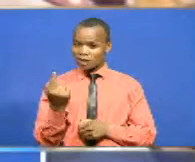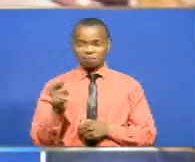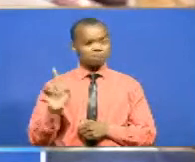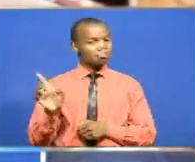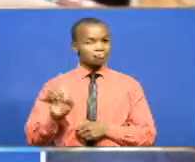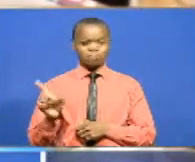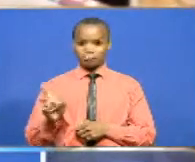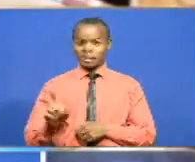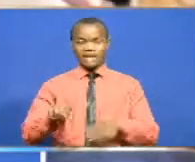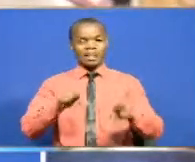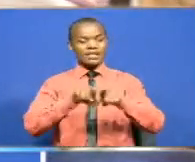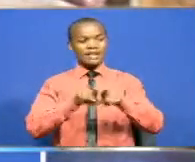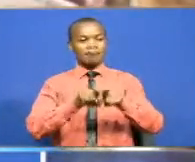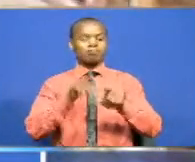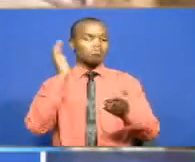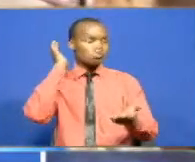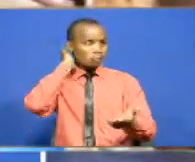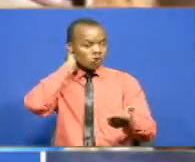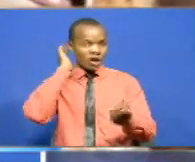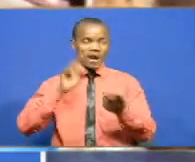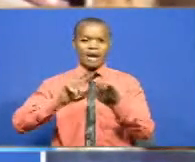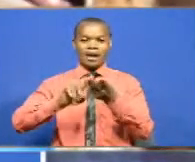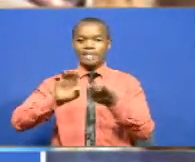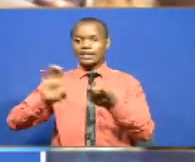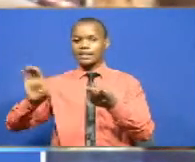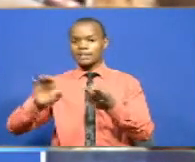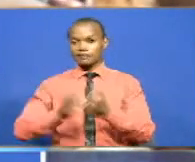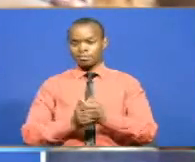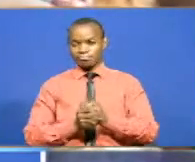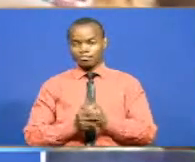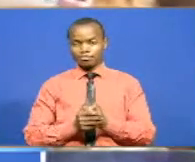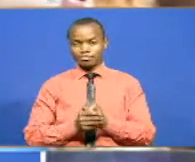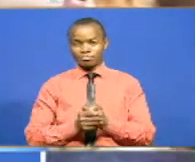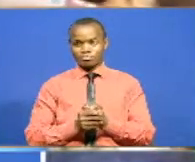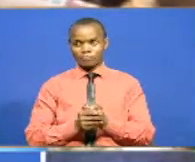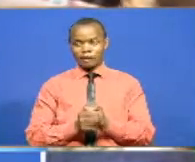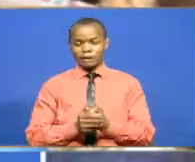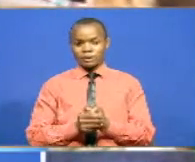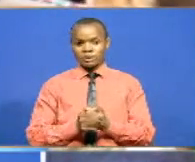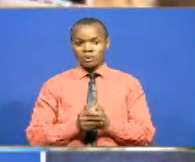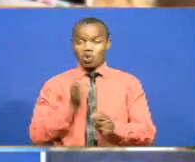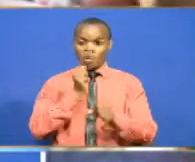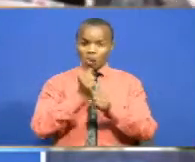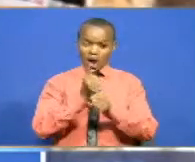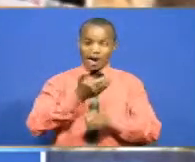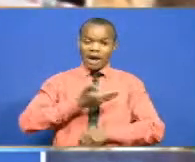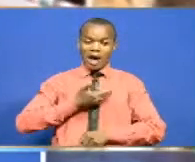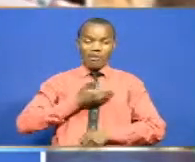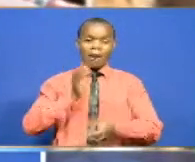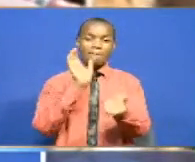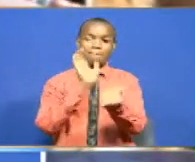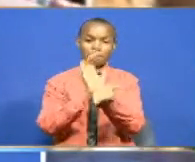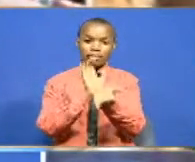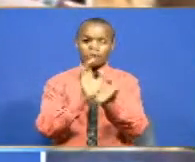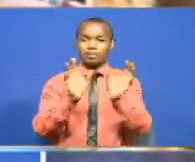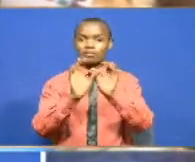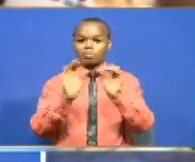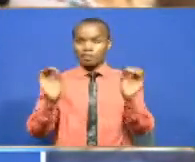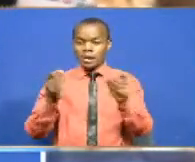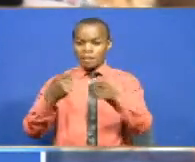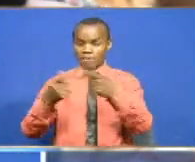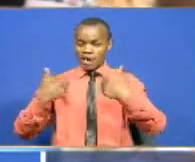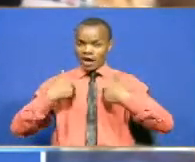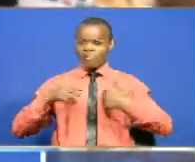zake Muranga East. Sisi kazi yetu ile kubwa si kushika watu. Hata ingawa tuko na watu